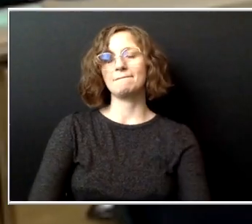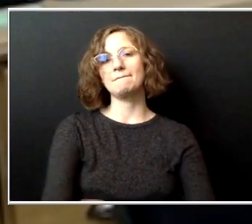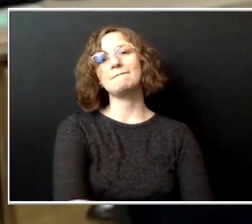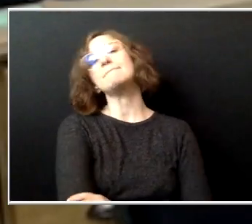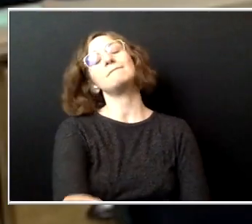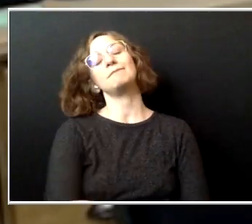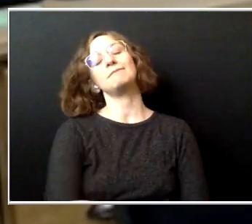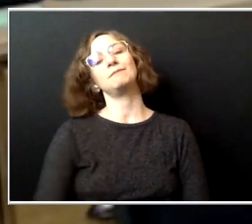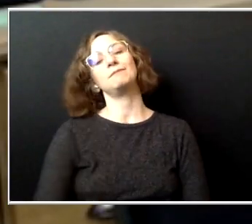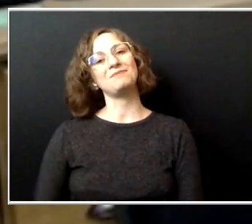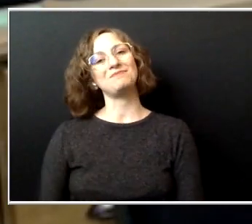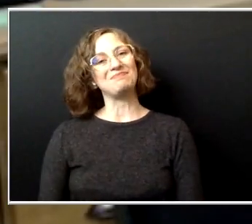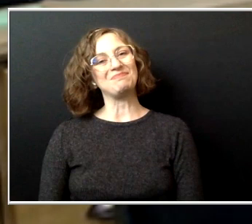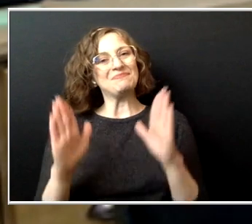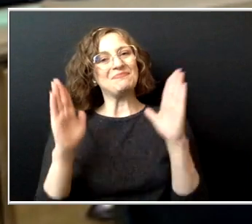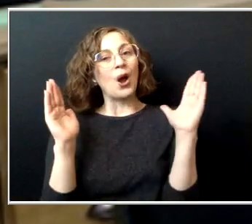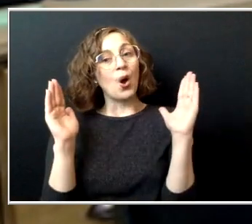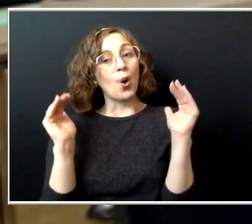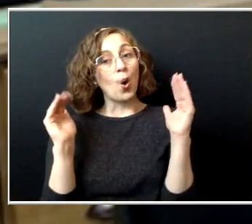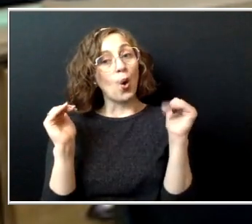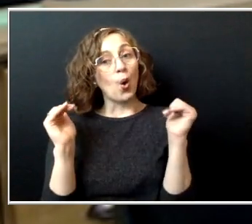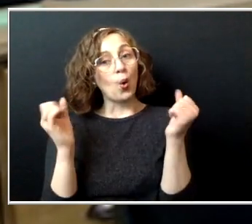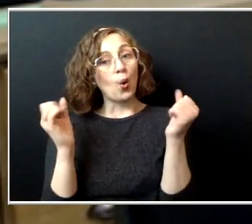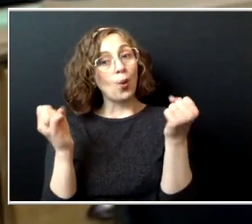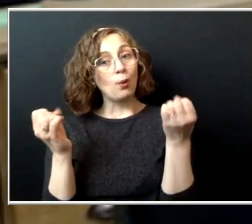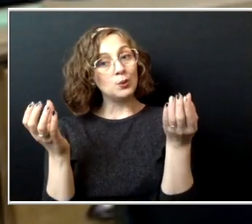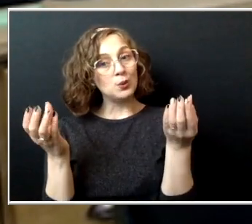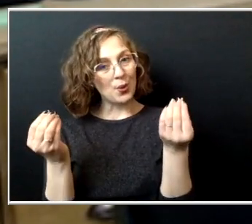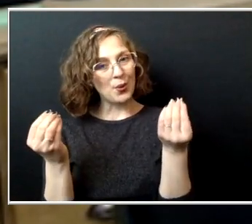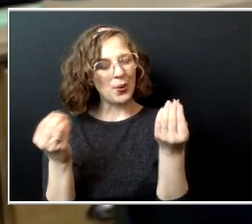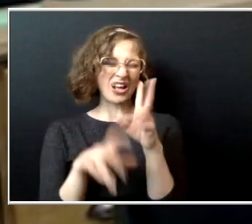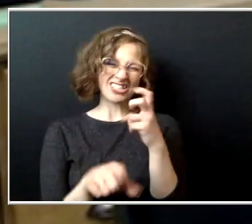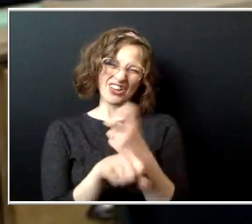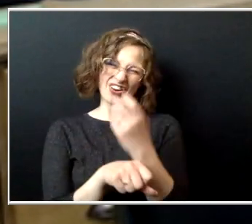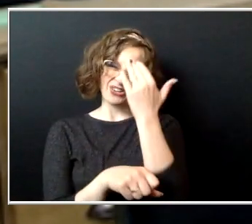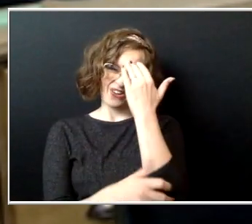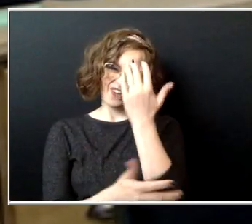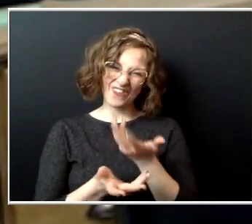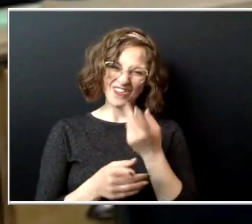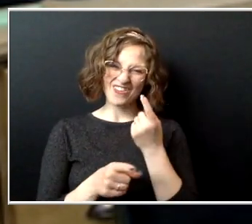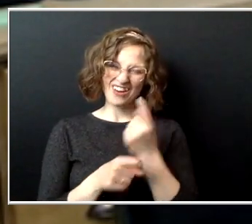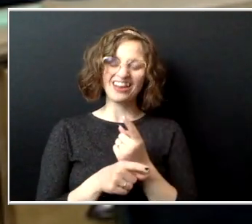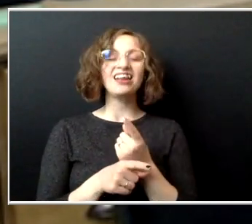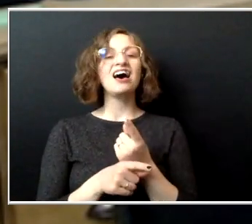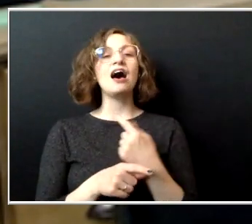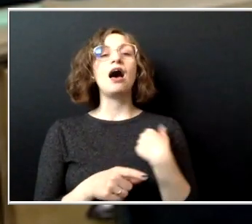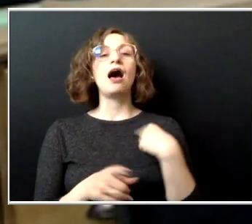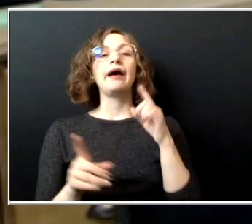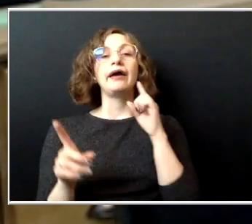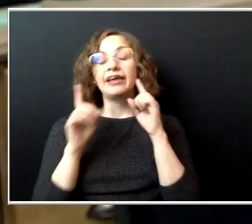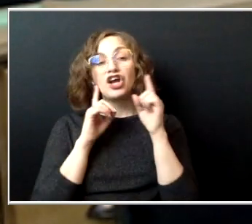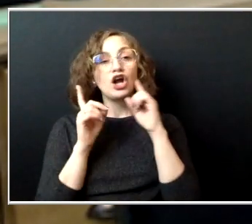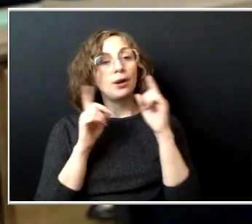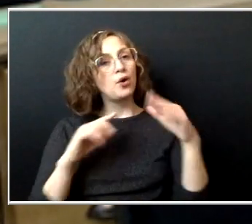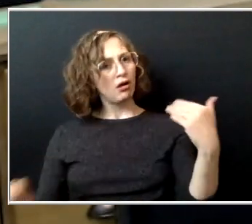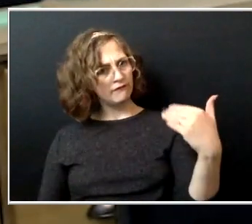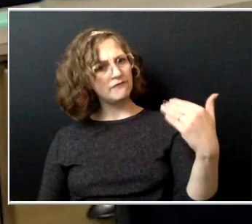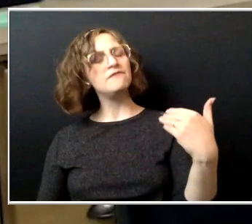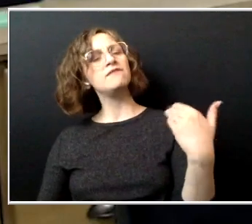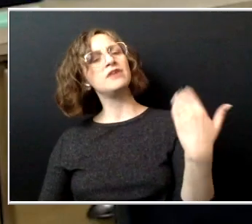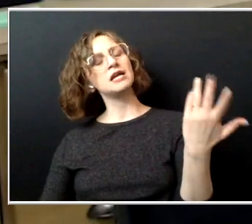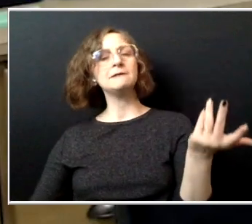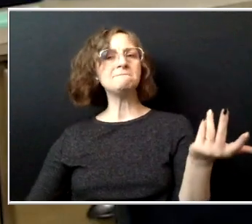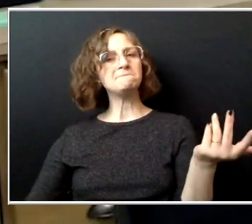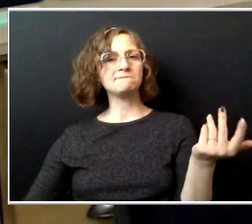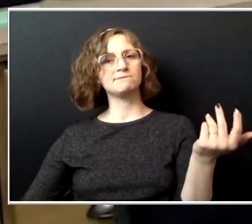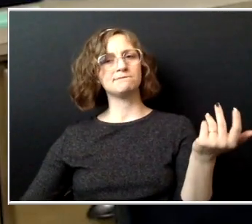I hope so. It's hard to know, right? I mean, it's one of those things that I hear on a fairly regular basis. I